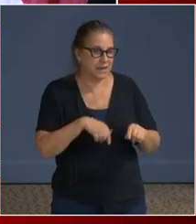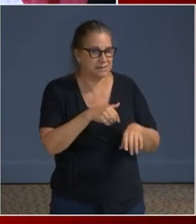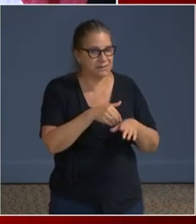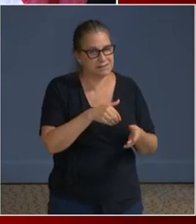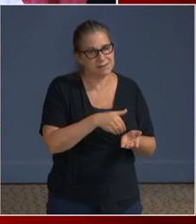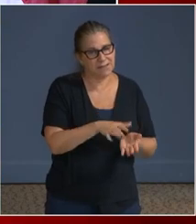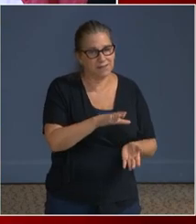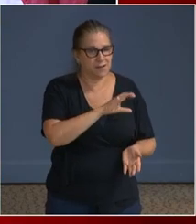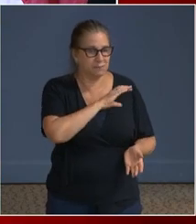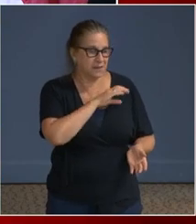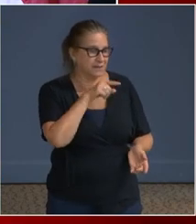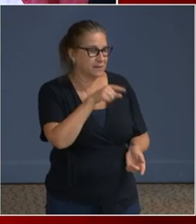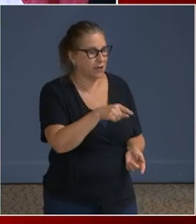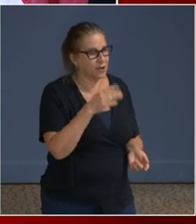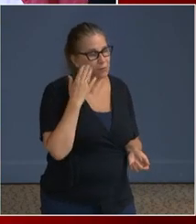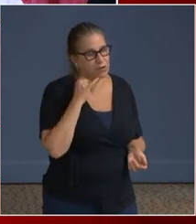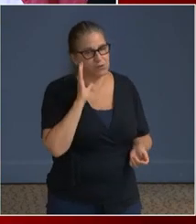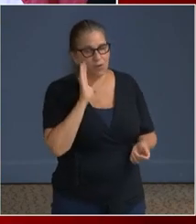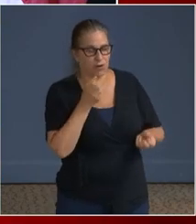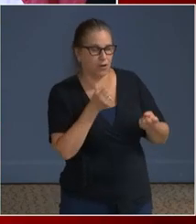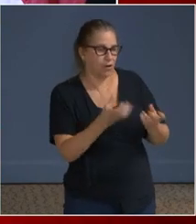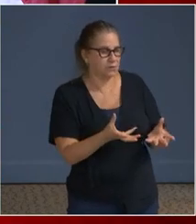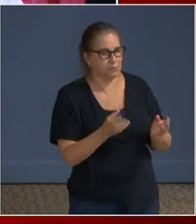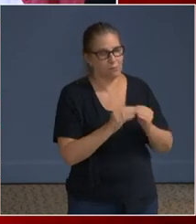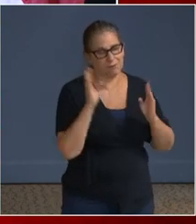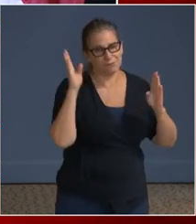more trouble. Okay? So there is a conundrum.